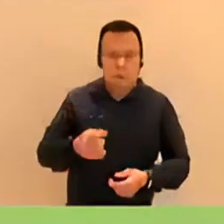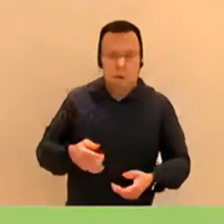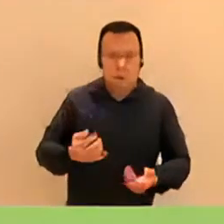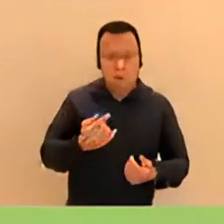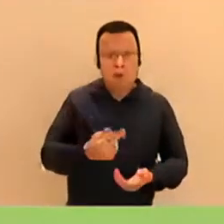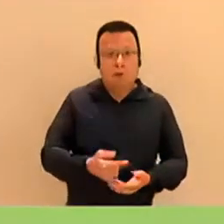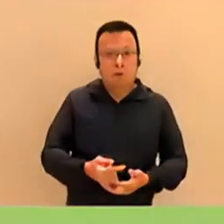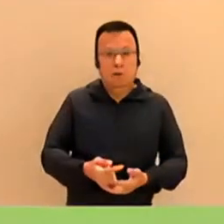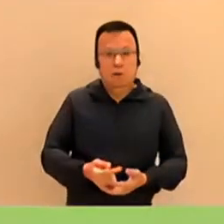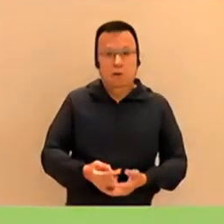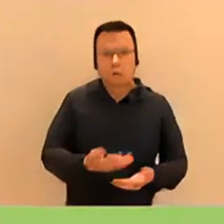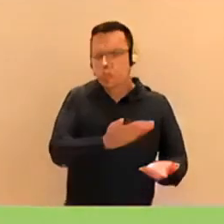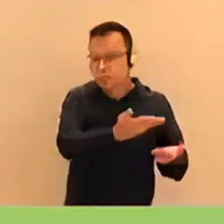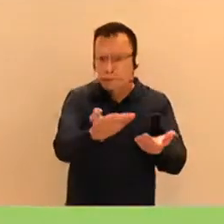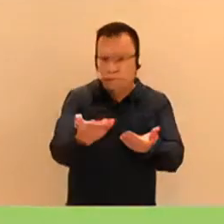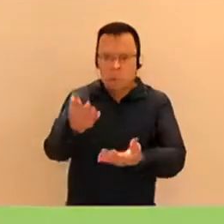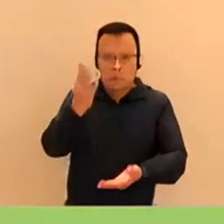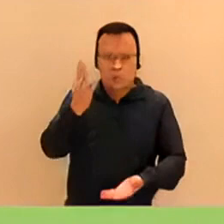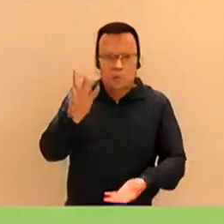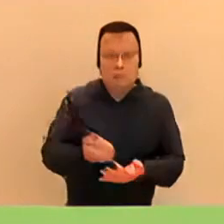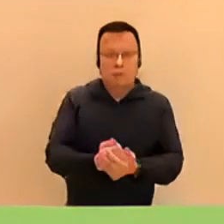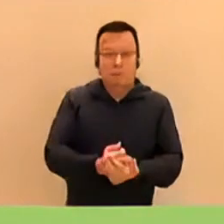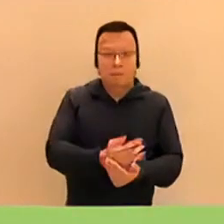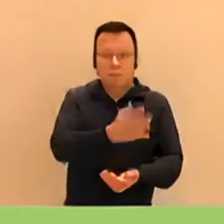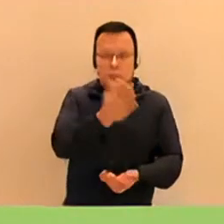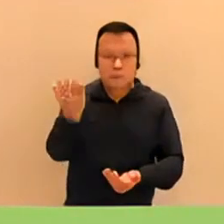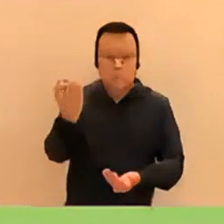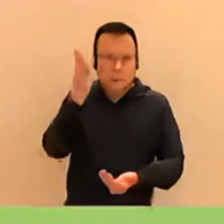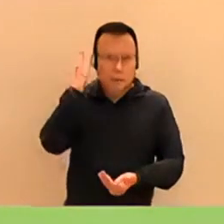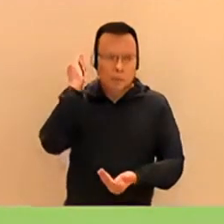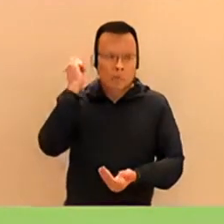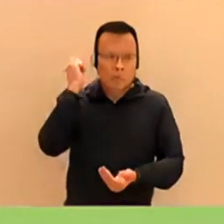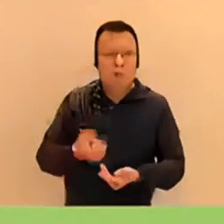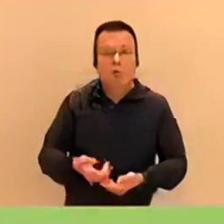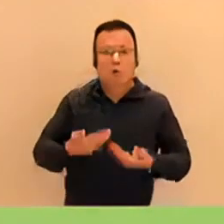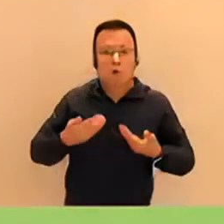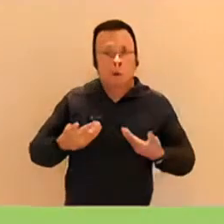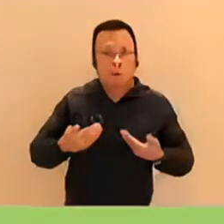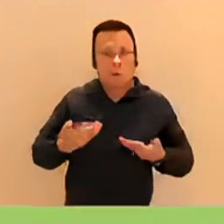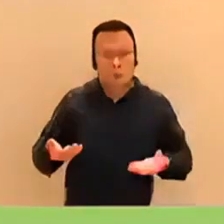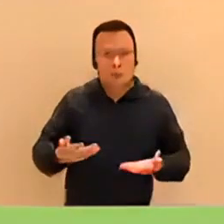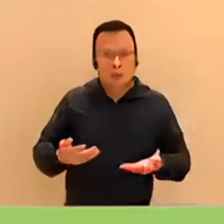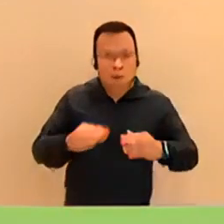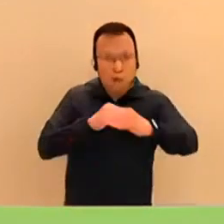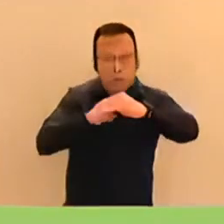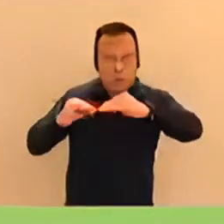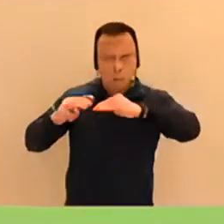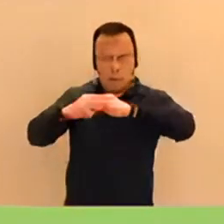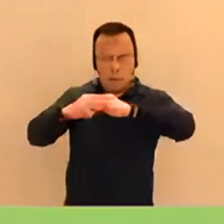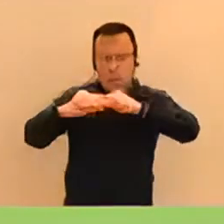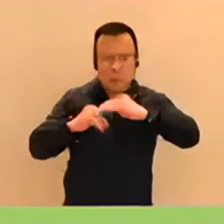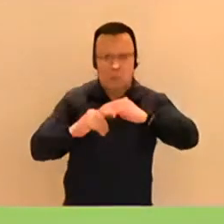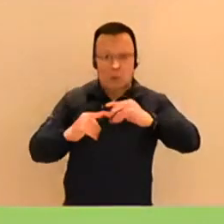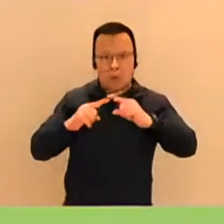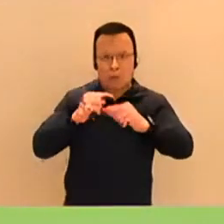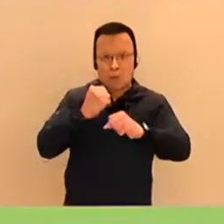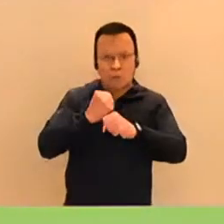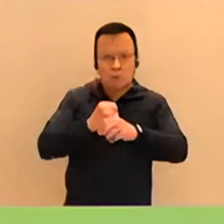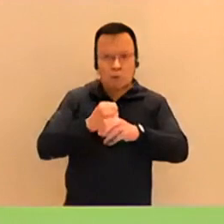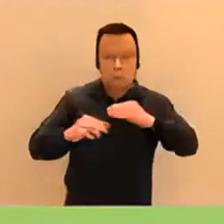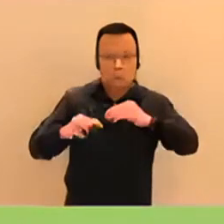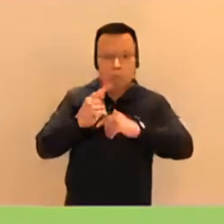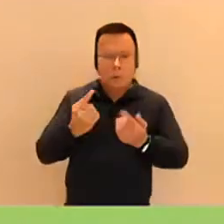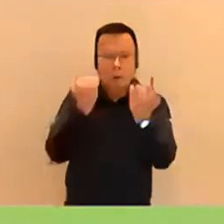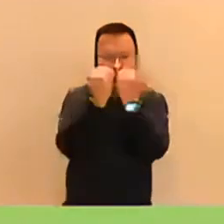Ladies and gentlemen, taking forward the development of the Chau artificial islands and the Northern Metropolis is definitely fraught with many